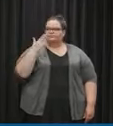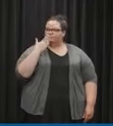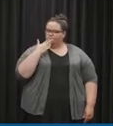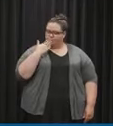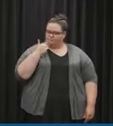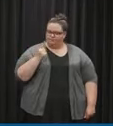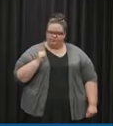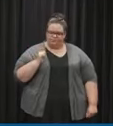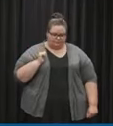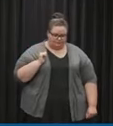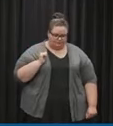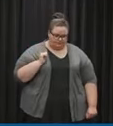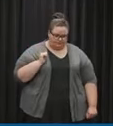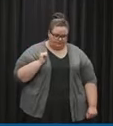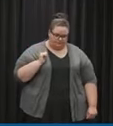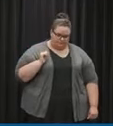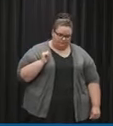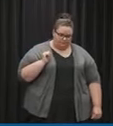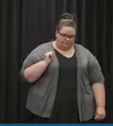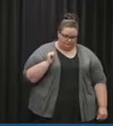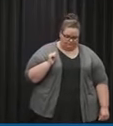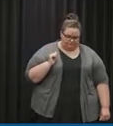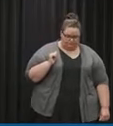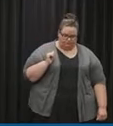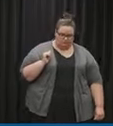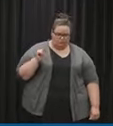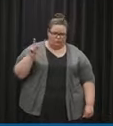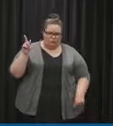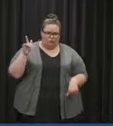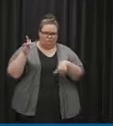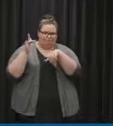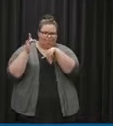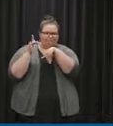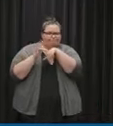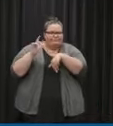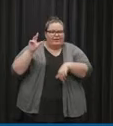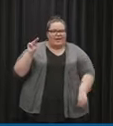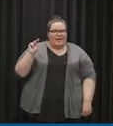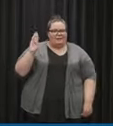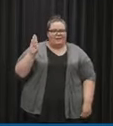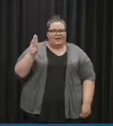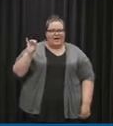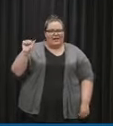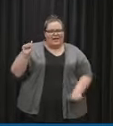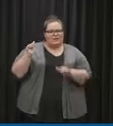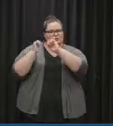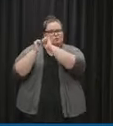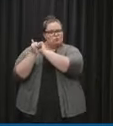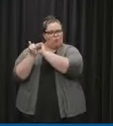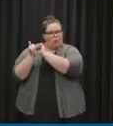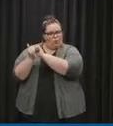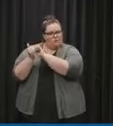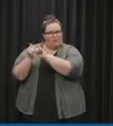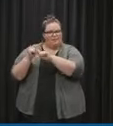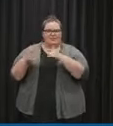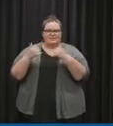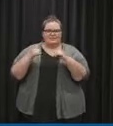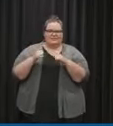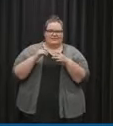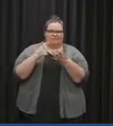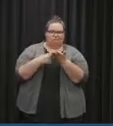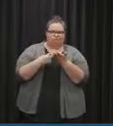You talked about what NDIA sports, but putting that aside, you said you're still working on music